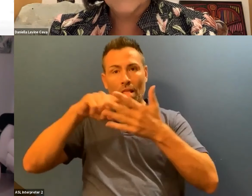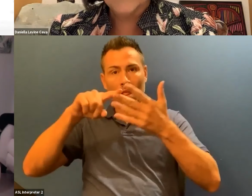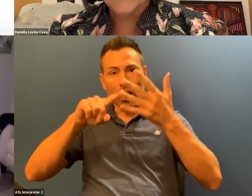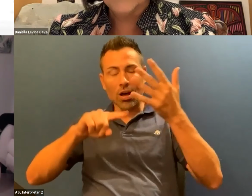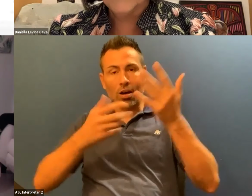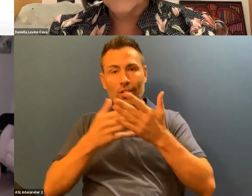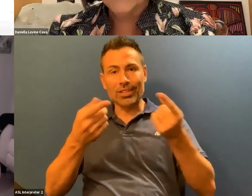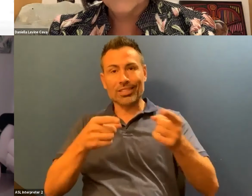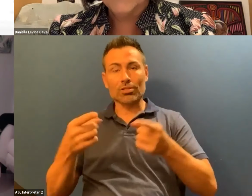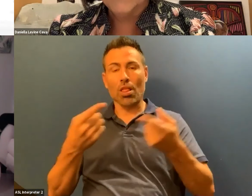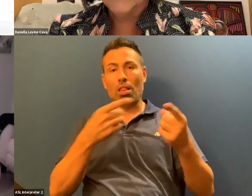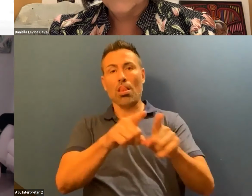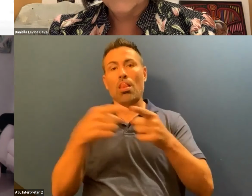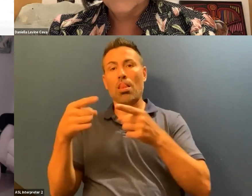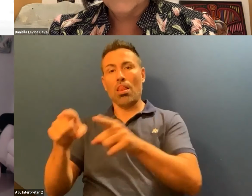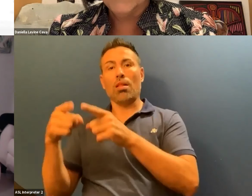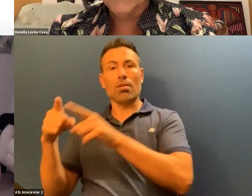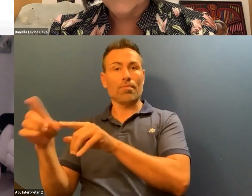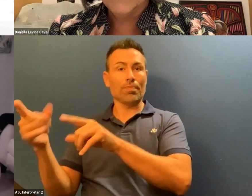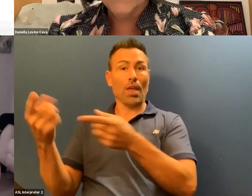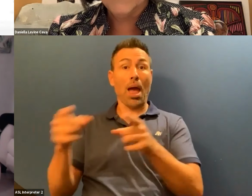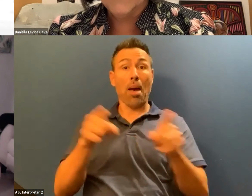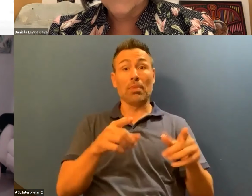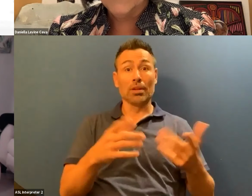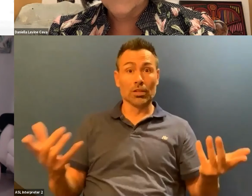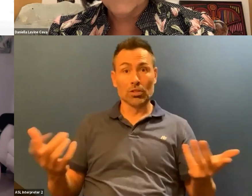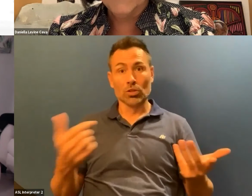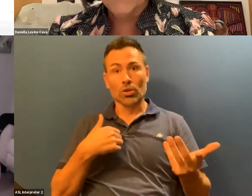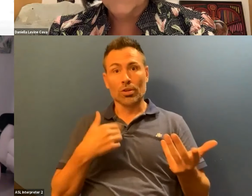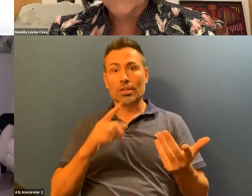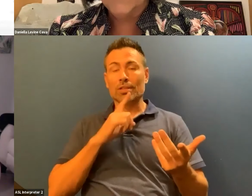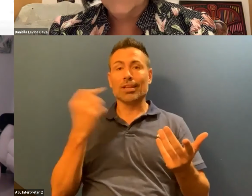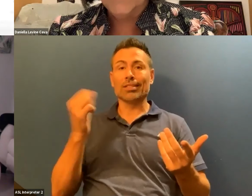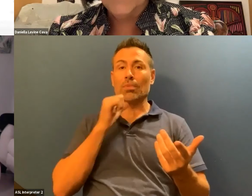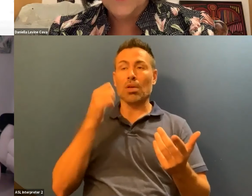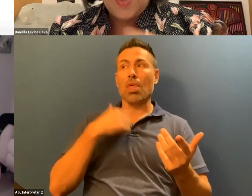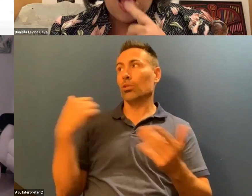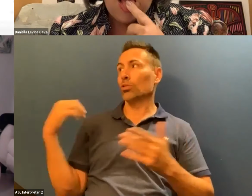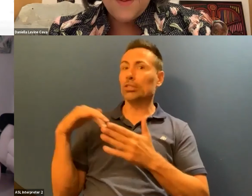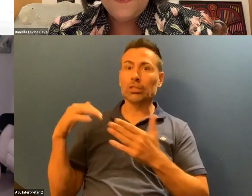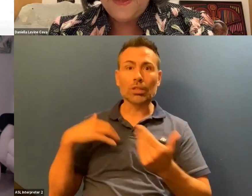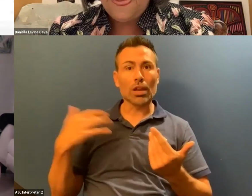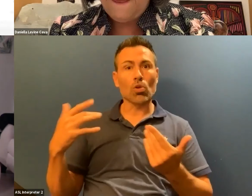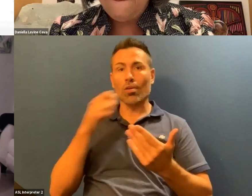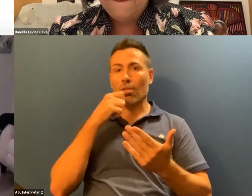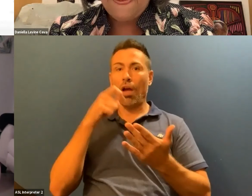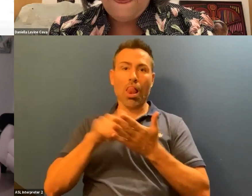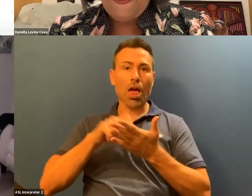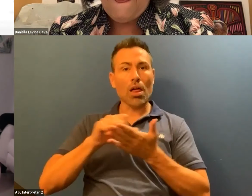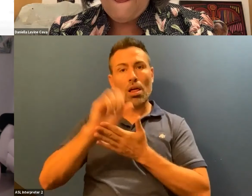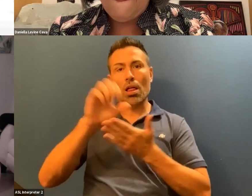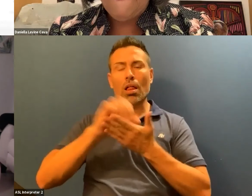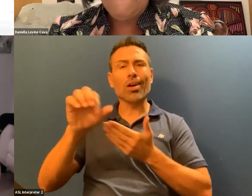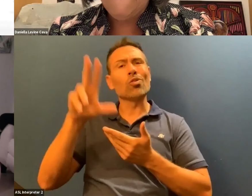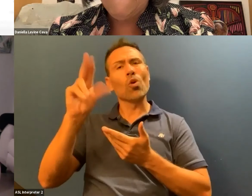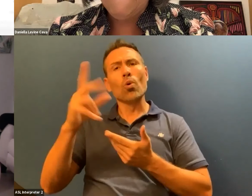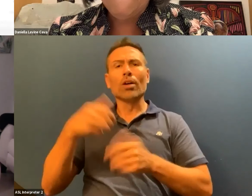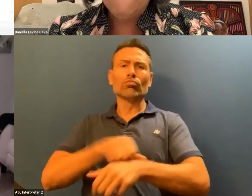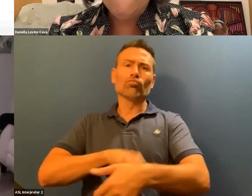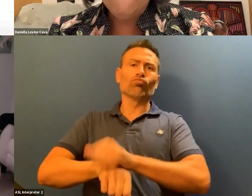something that hopefully somebody could do a study or write letters about. We're going to have to get into the trenches and get these things done and be transparent with the